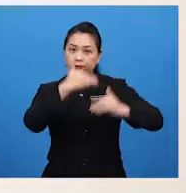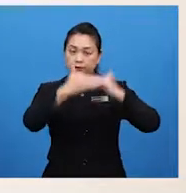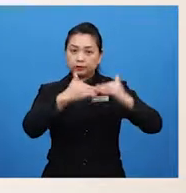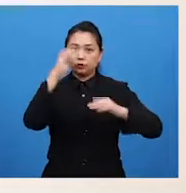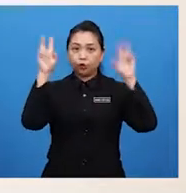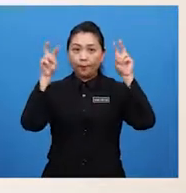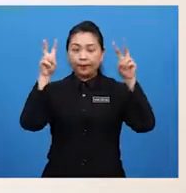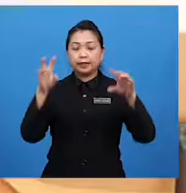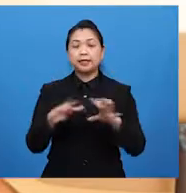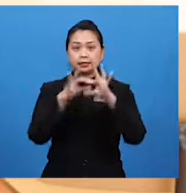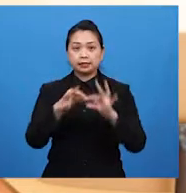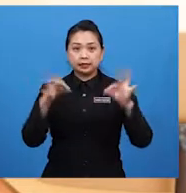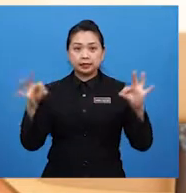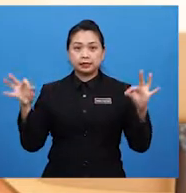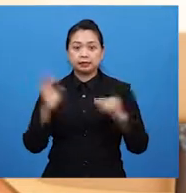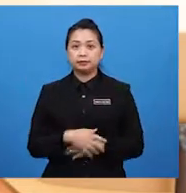sentence.